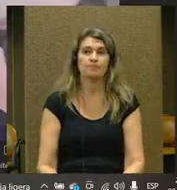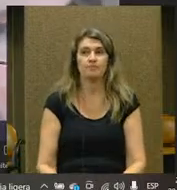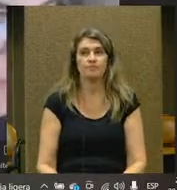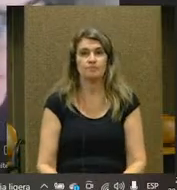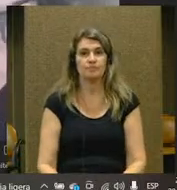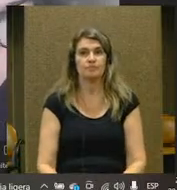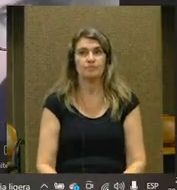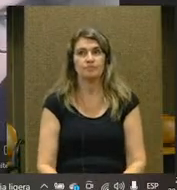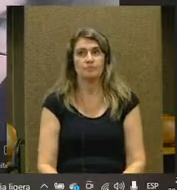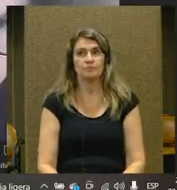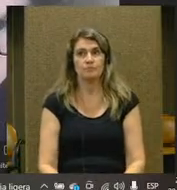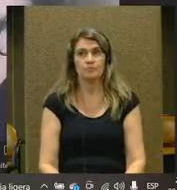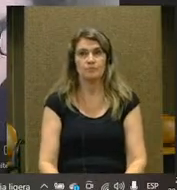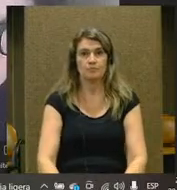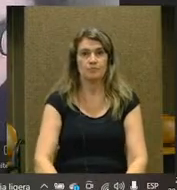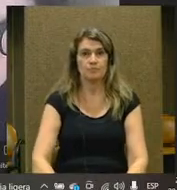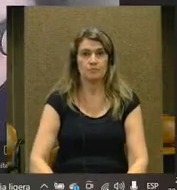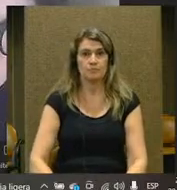Let me just check if...